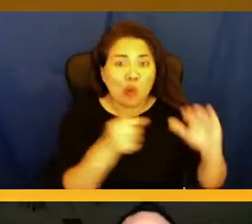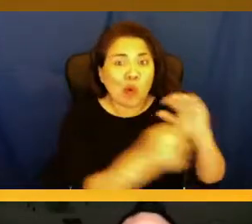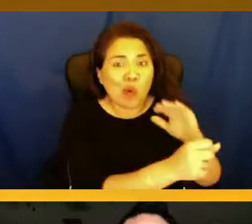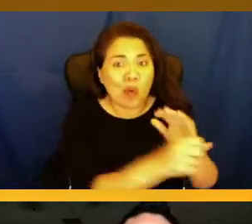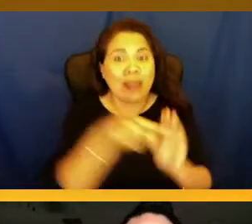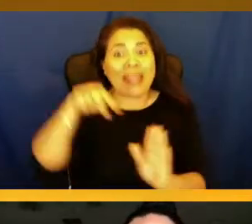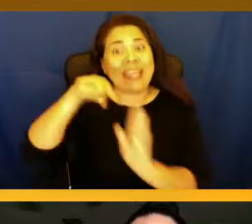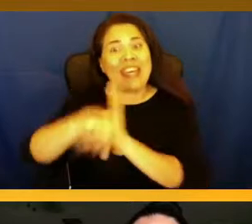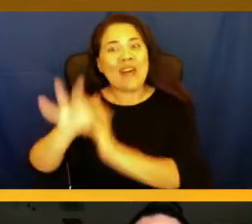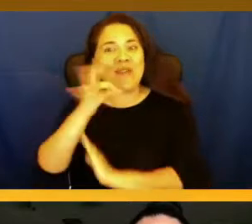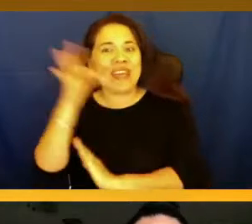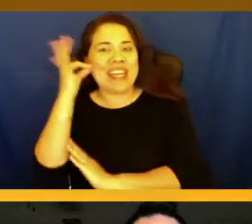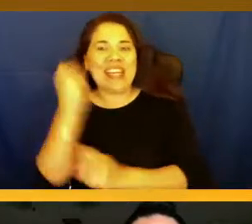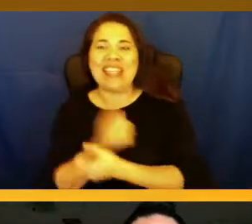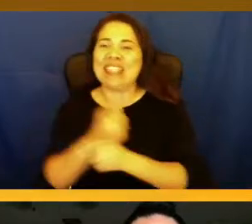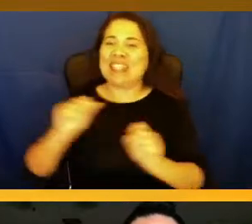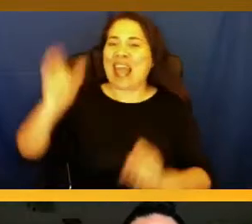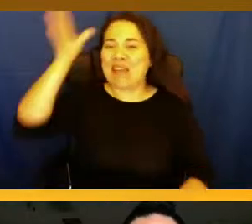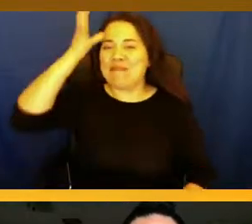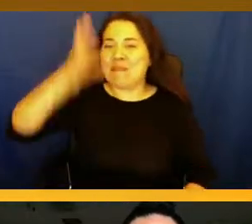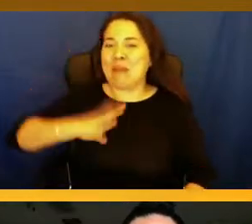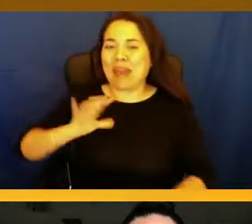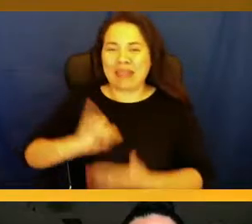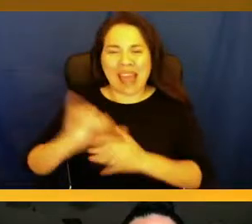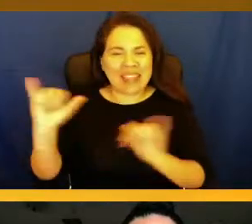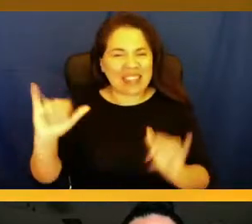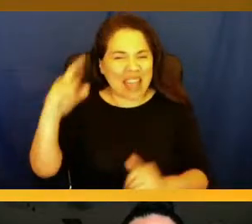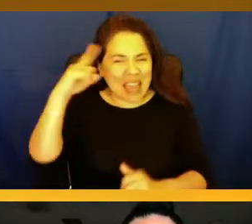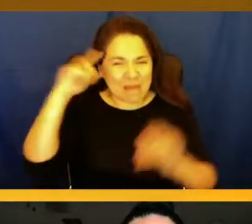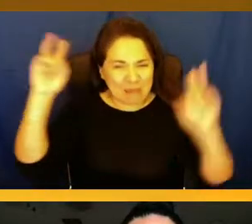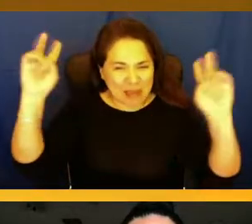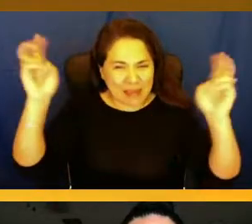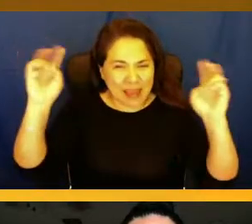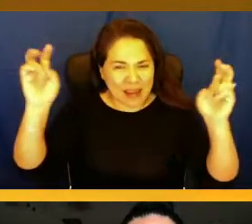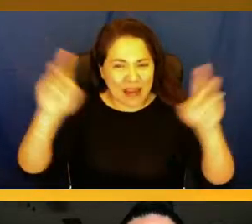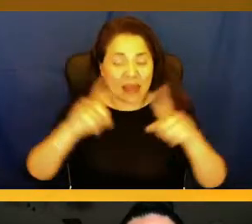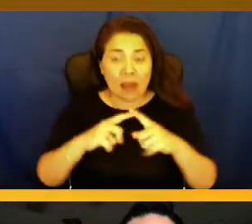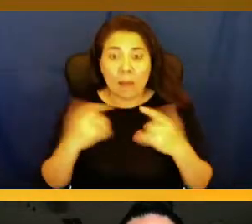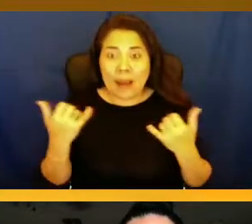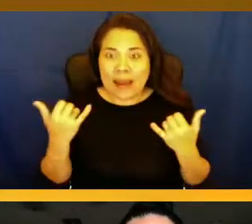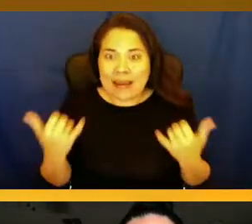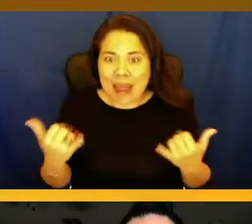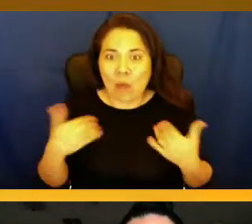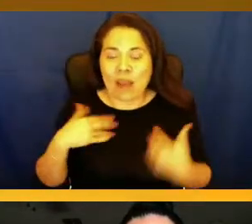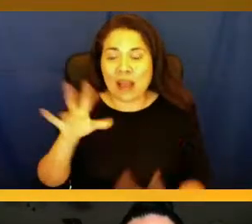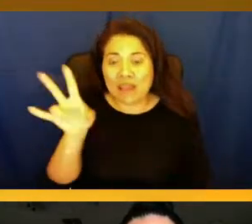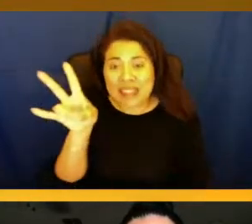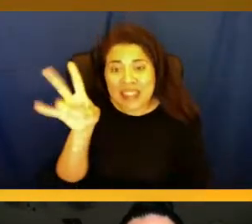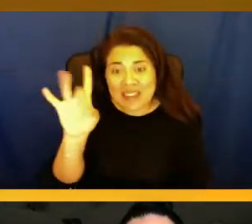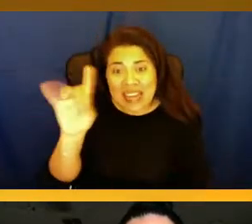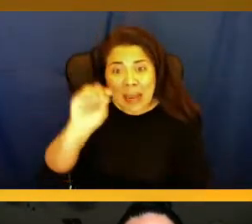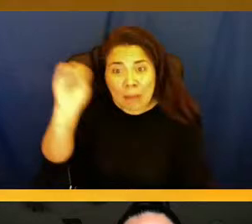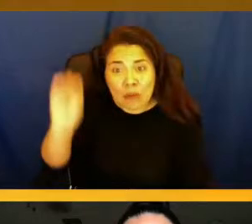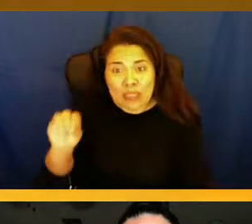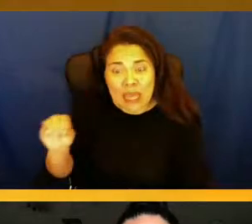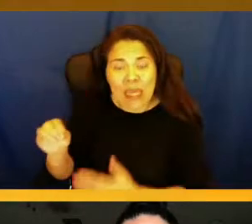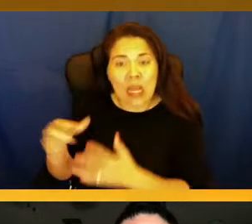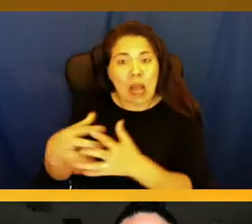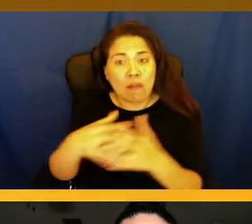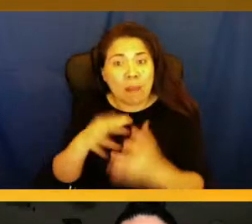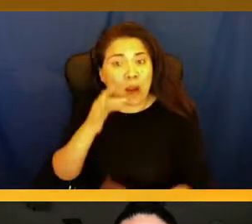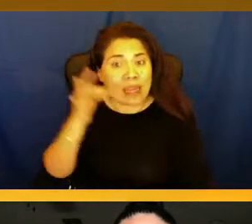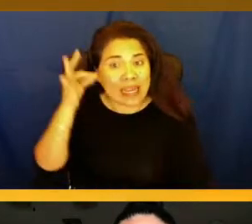man, right? Mentality. And now we have 78% of American Indians living off